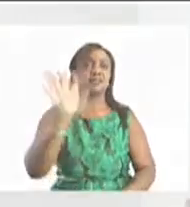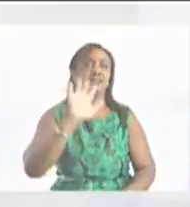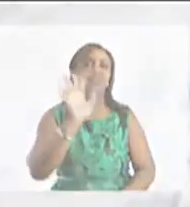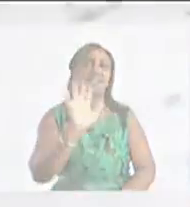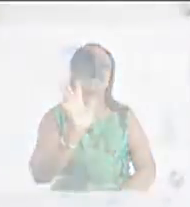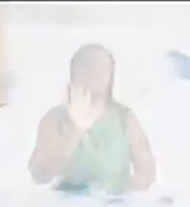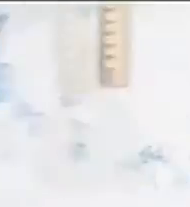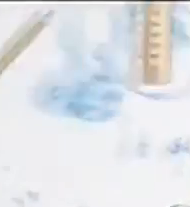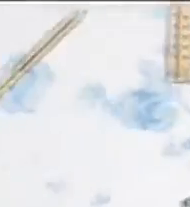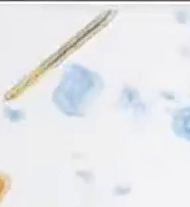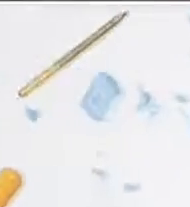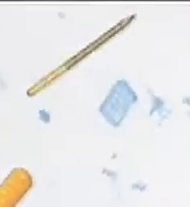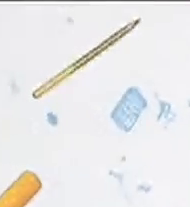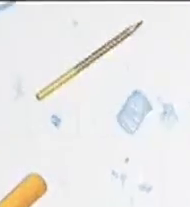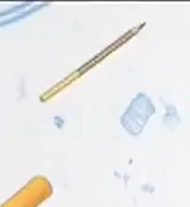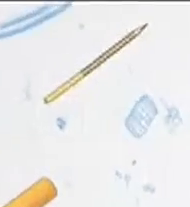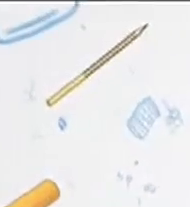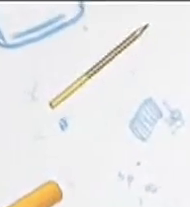ciao.